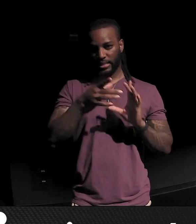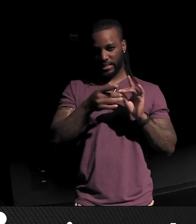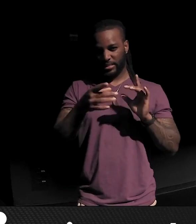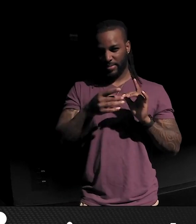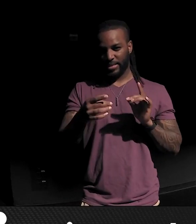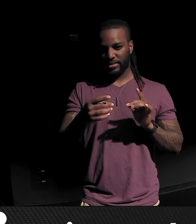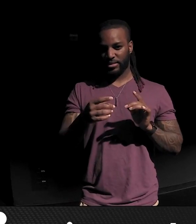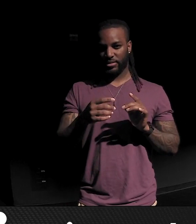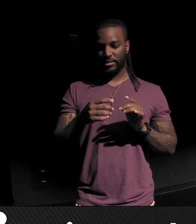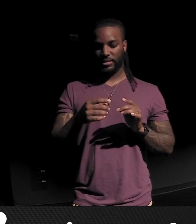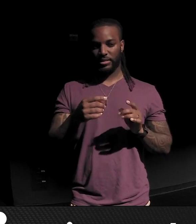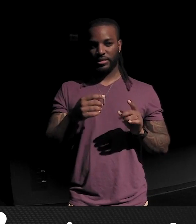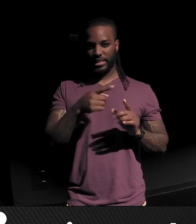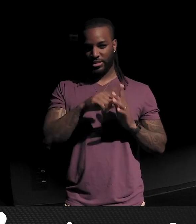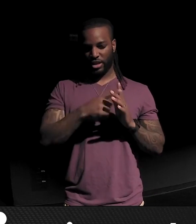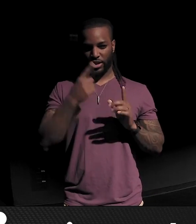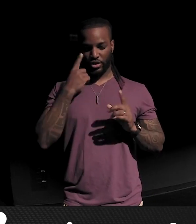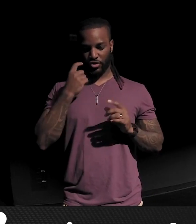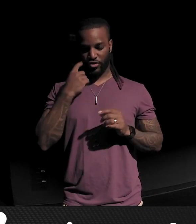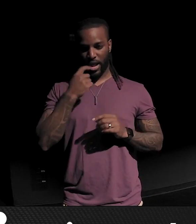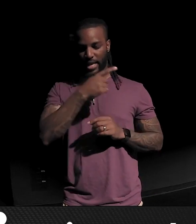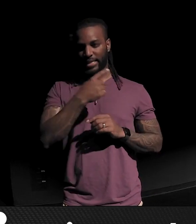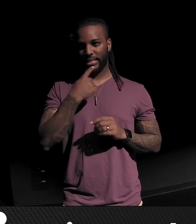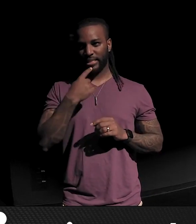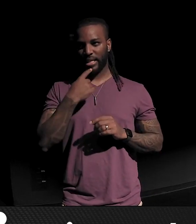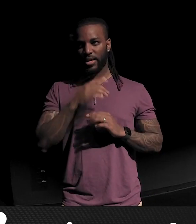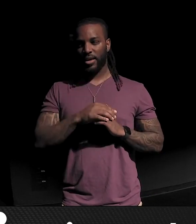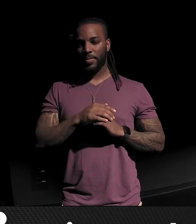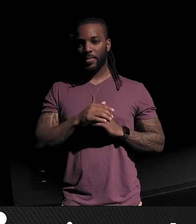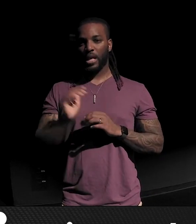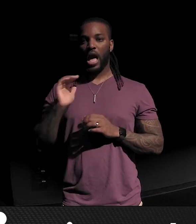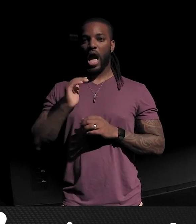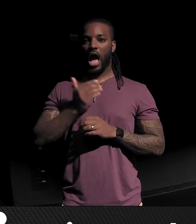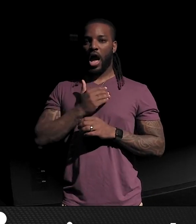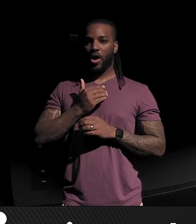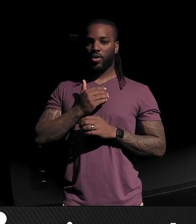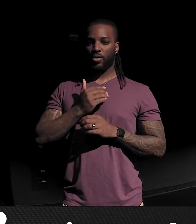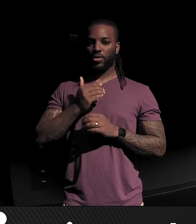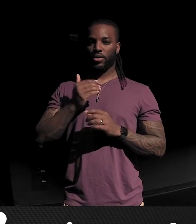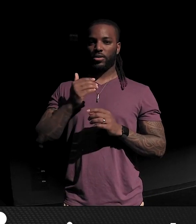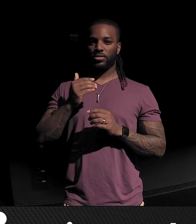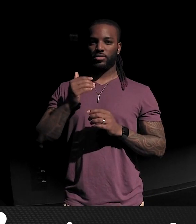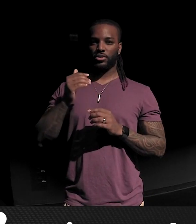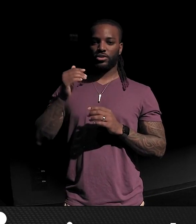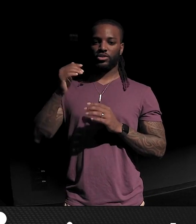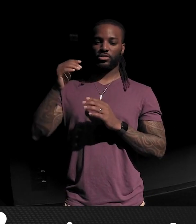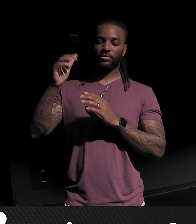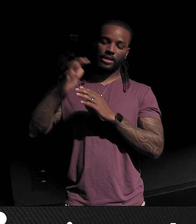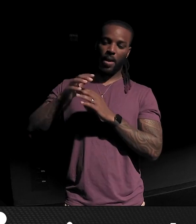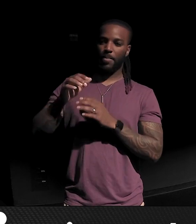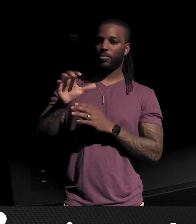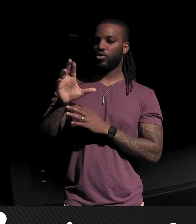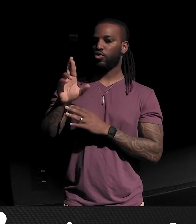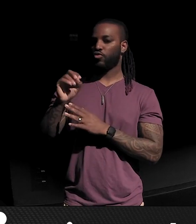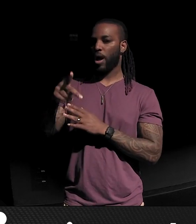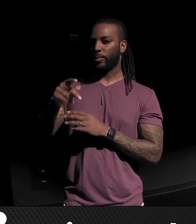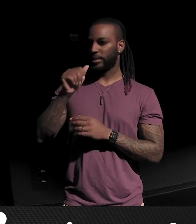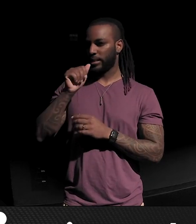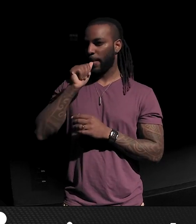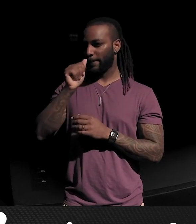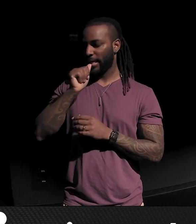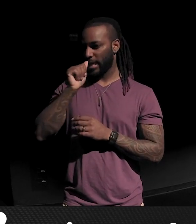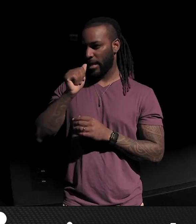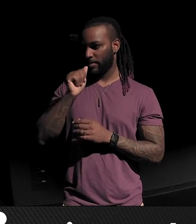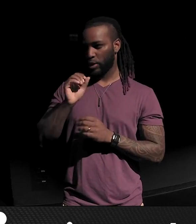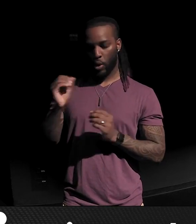cry. And he said, our chief crop was the peanut crop, and nobody will buy our